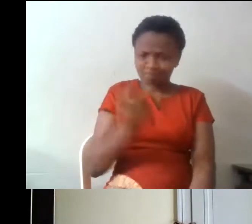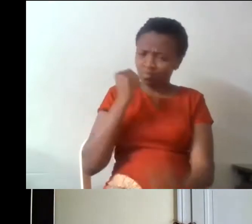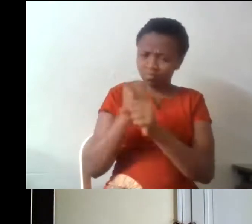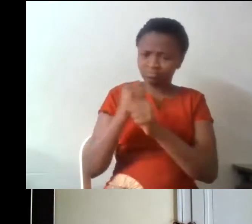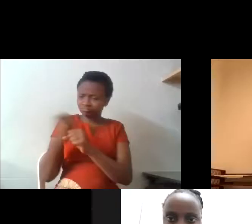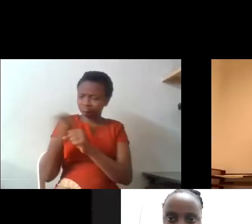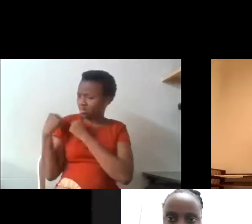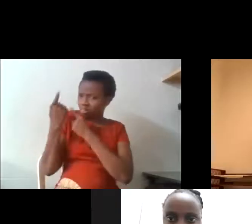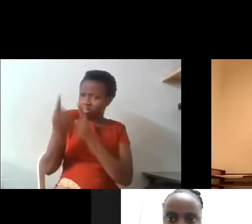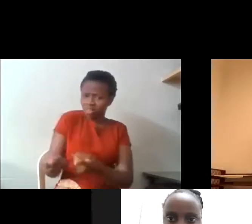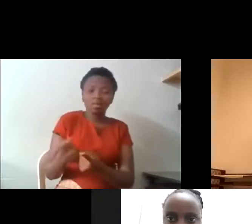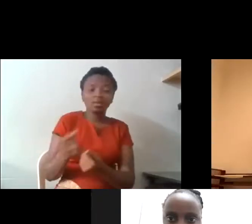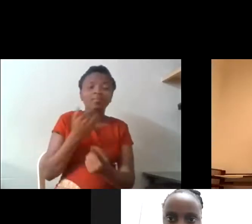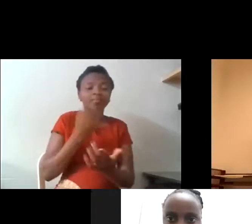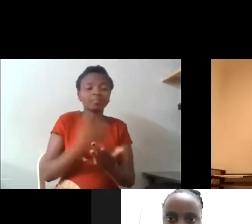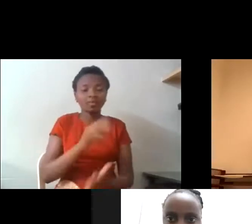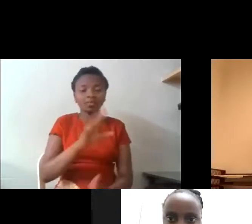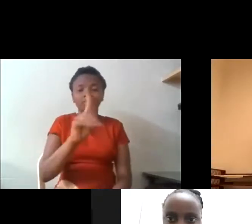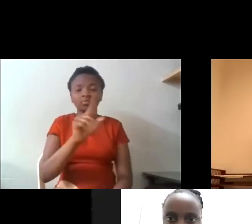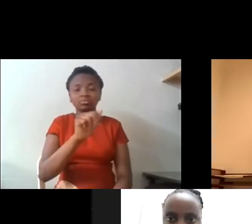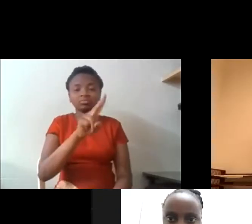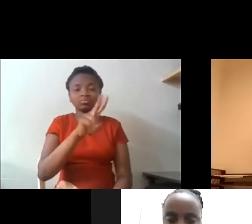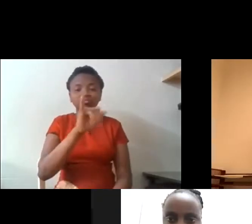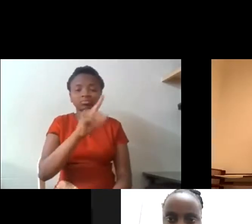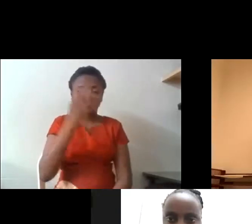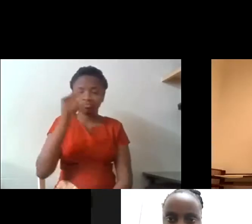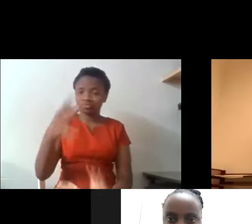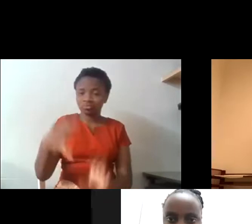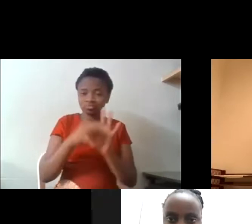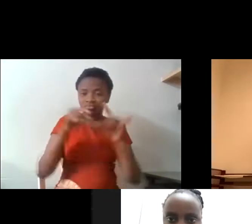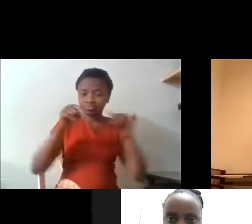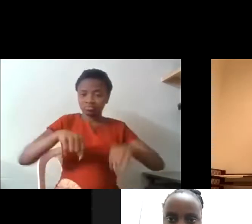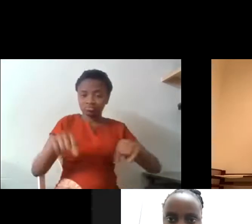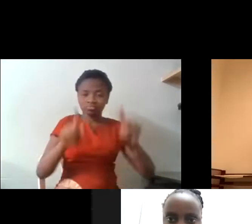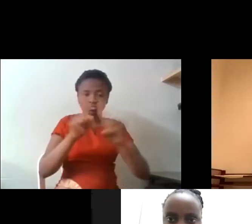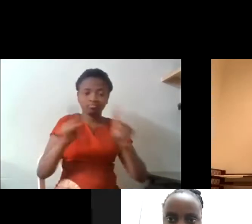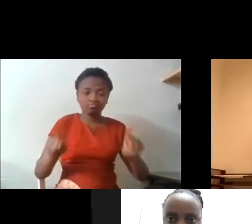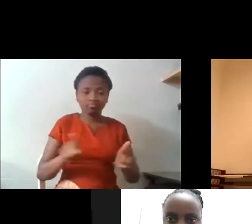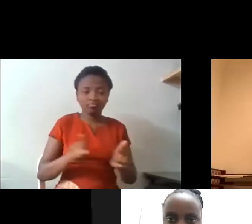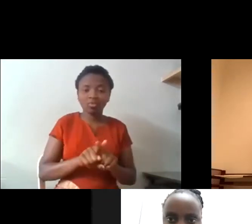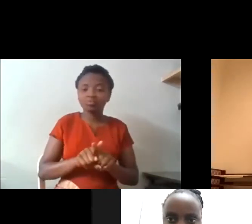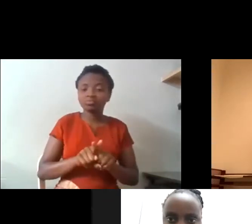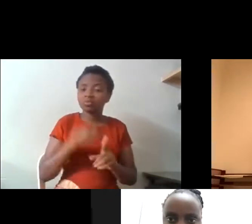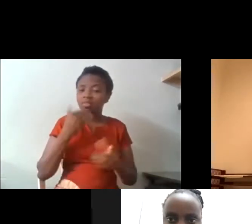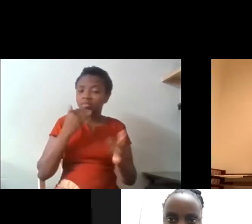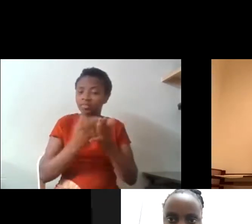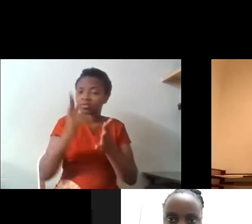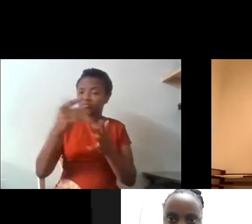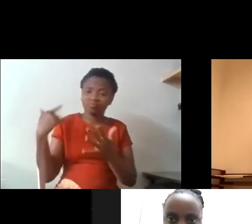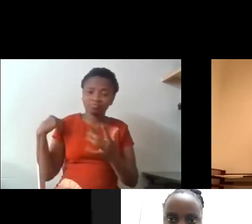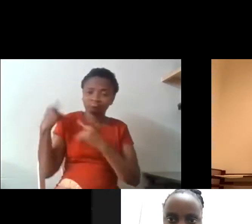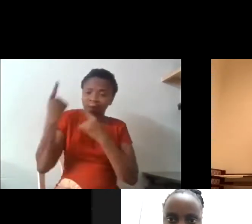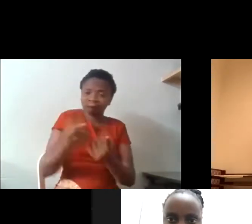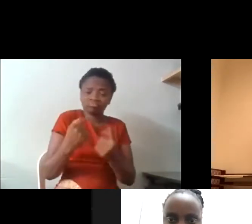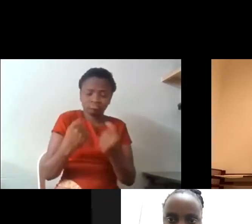thanks, David, for being with us today. And always thanks for the CBM support to the different